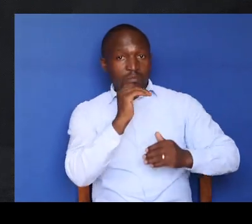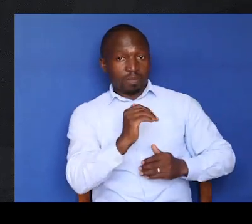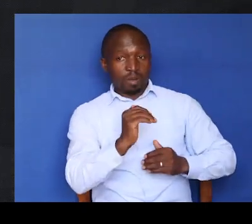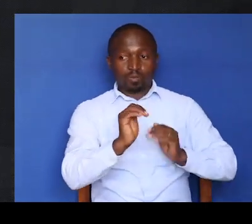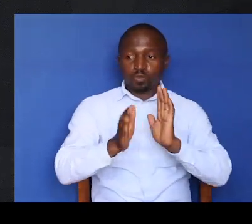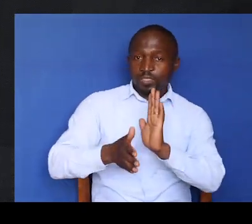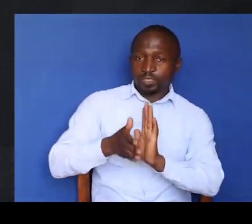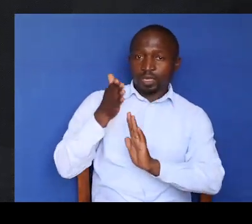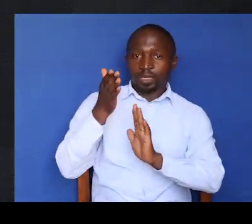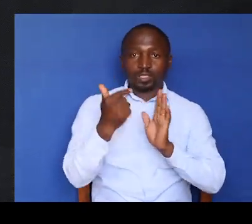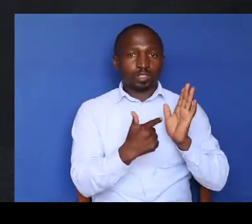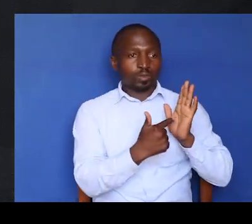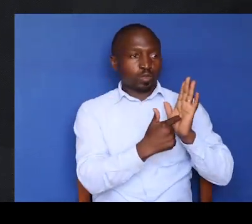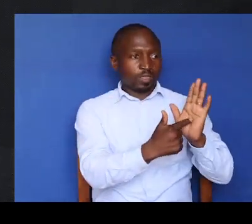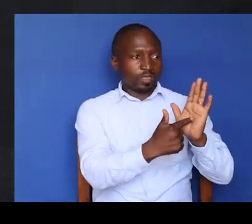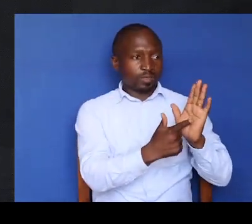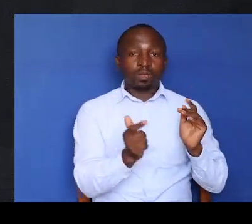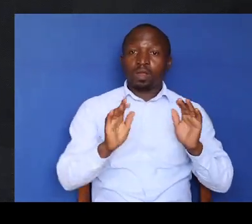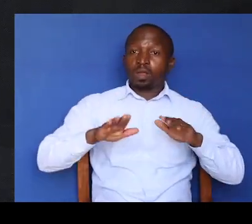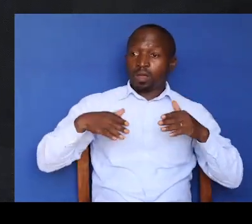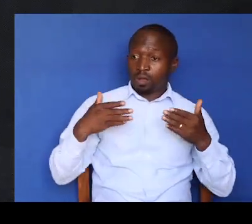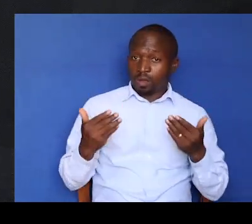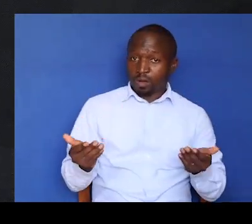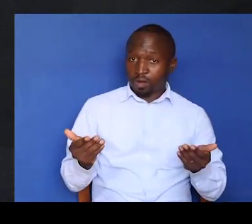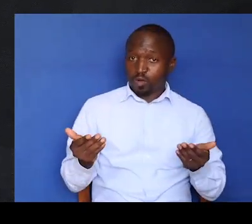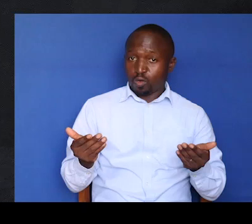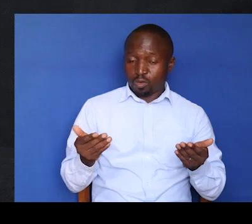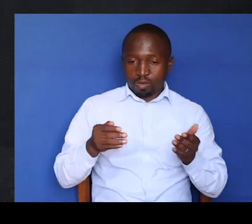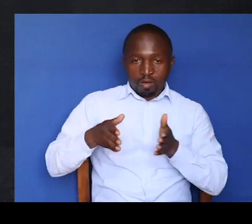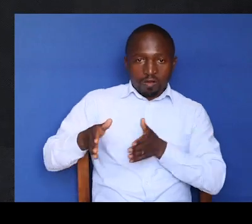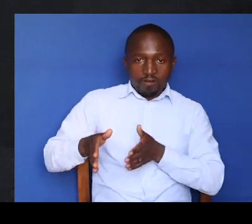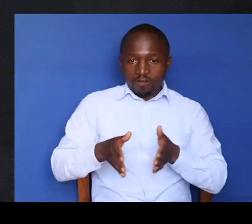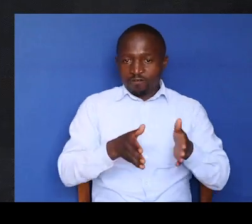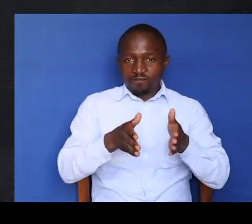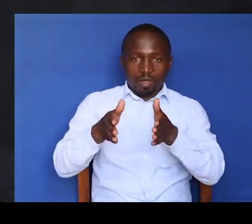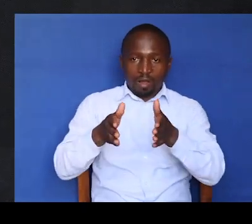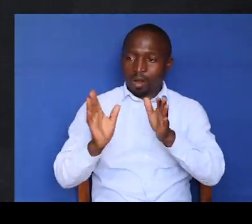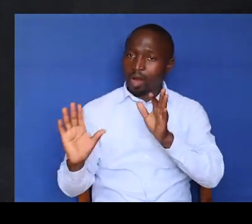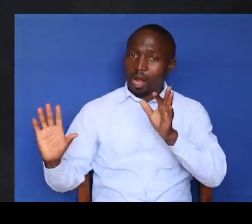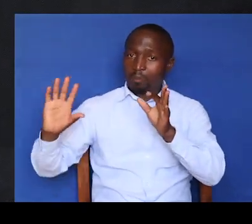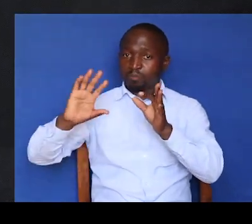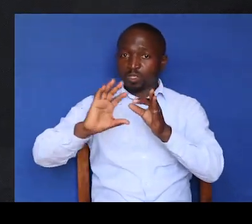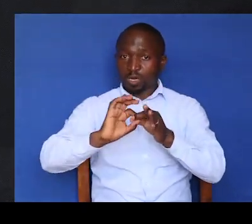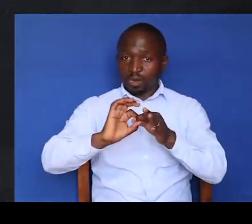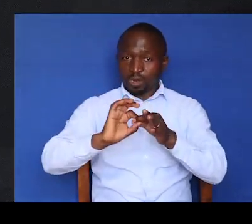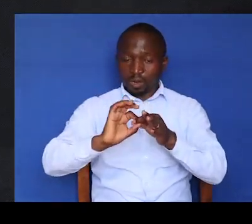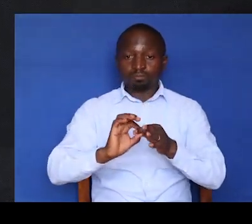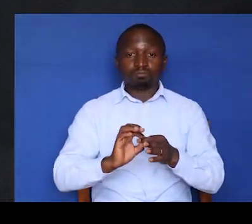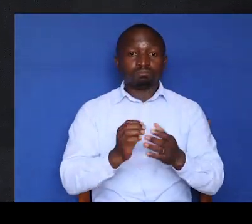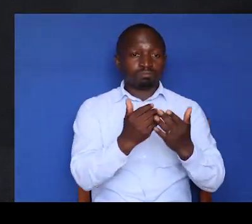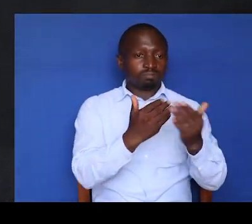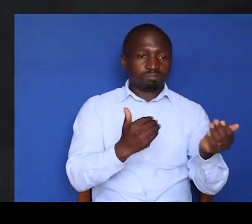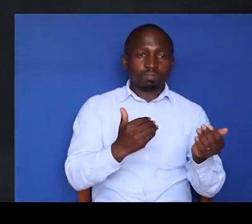we are to start by showing on how river capture makes evolution of landscape. So you have